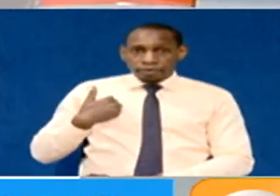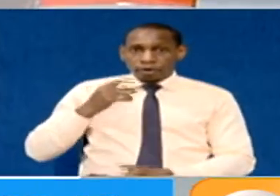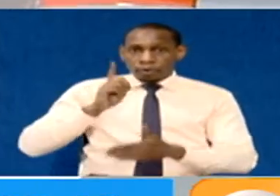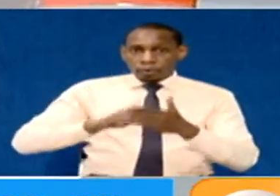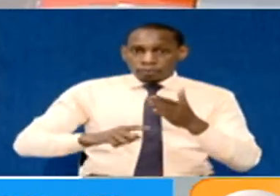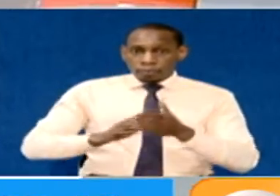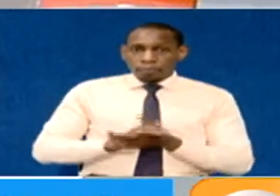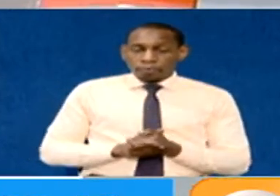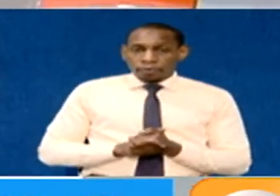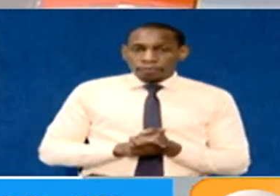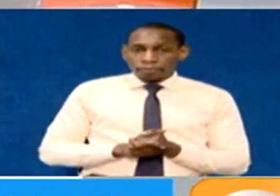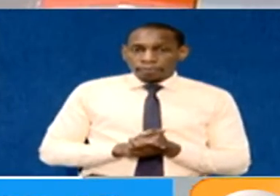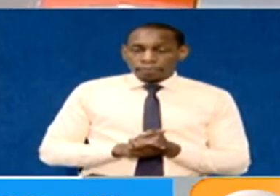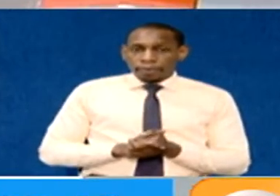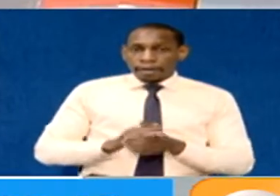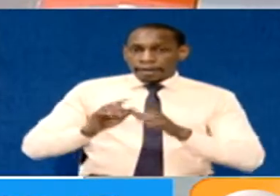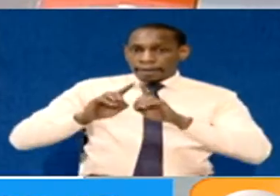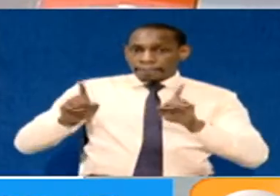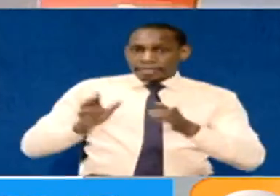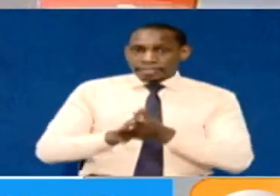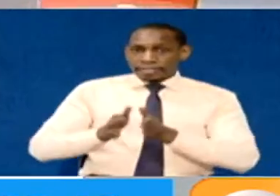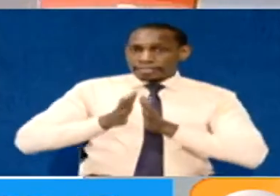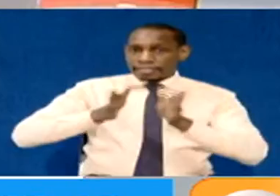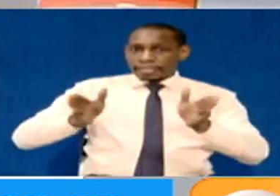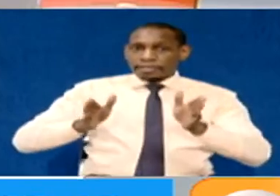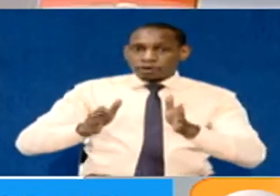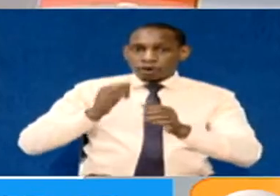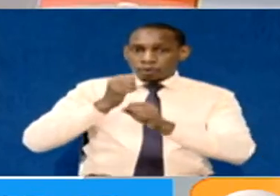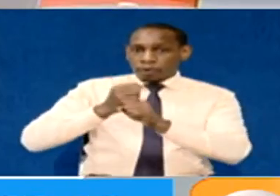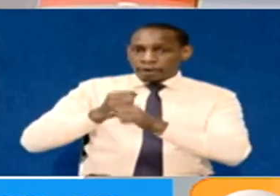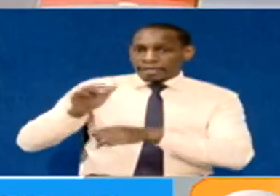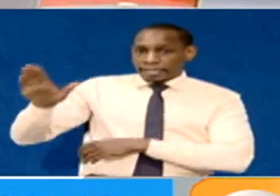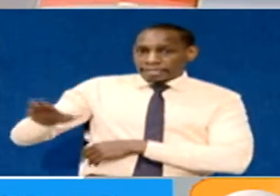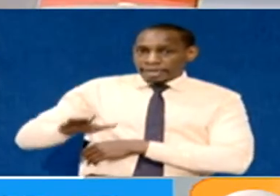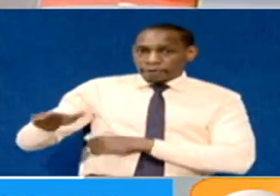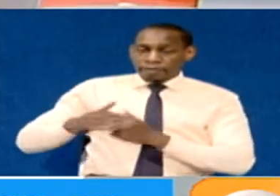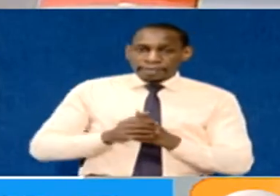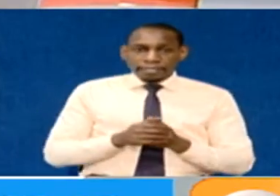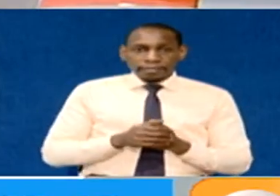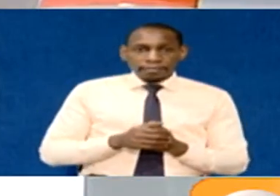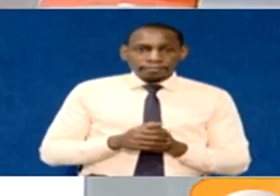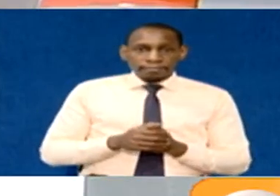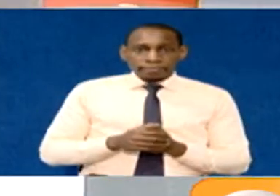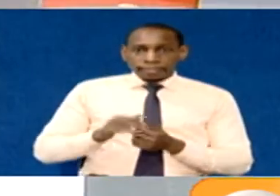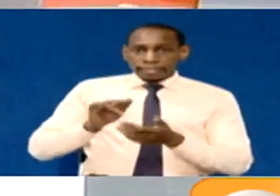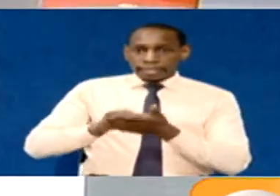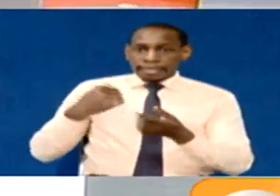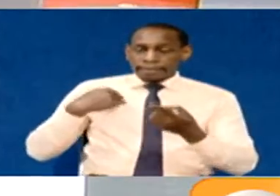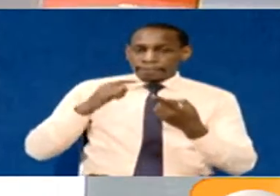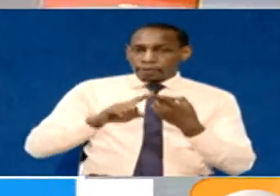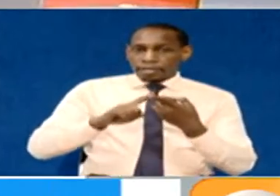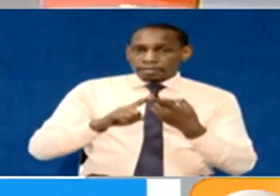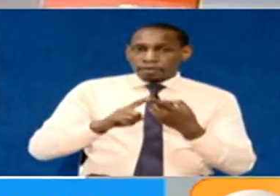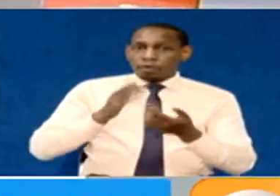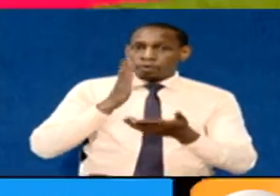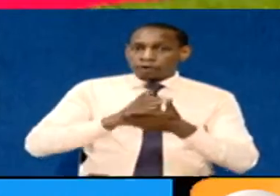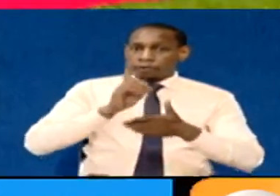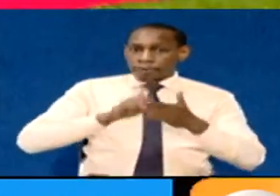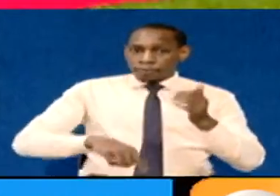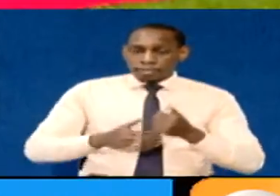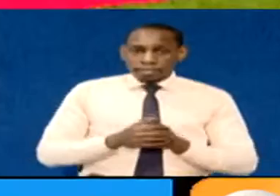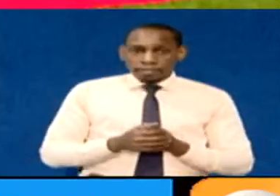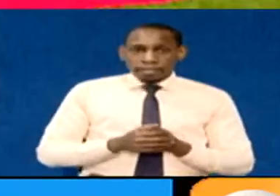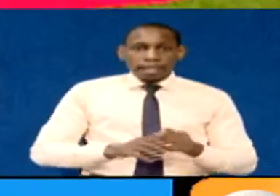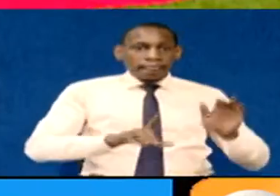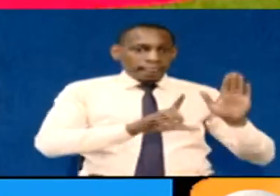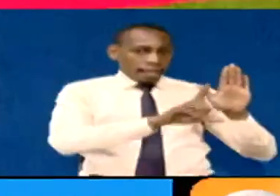to play, but the overall function of parliament, the way I would think about it, is to, number one, make sure that